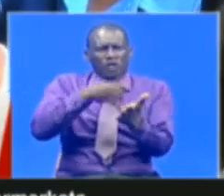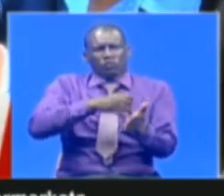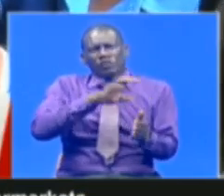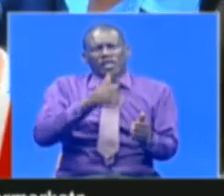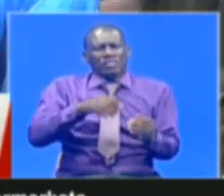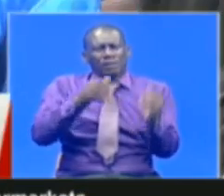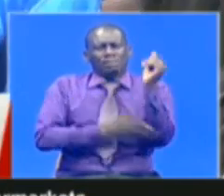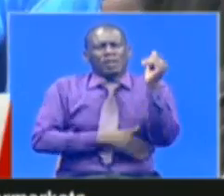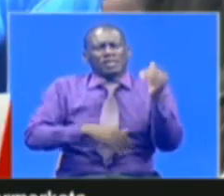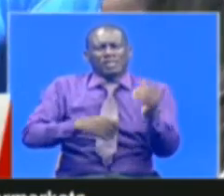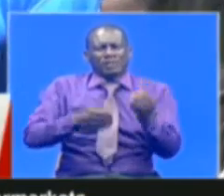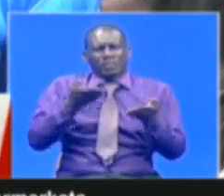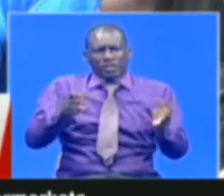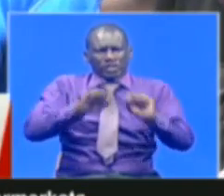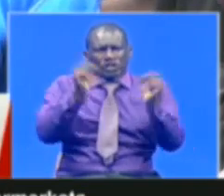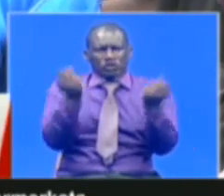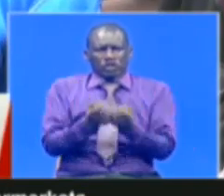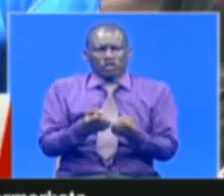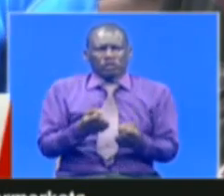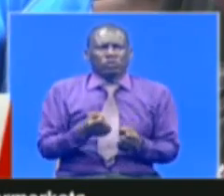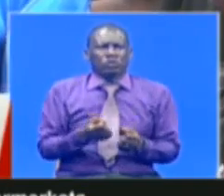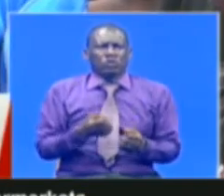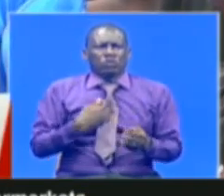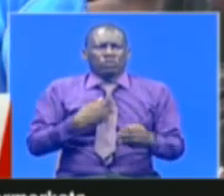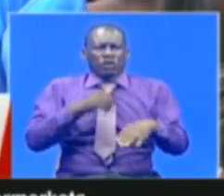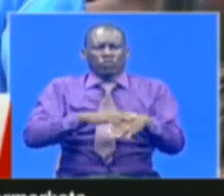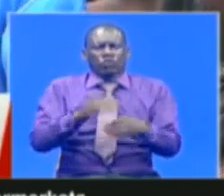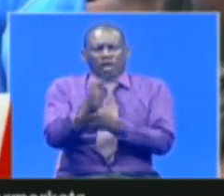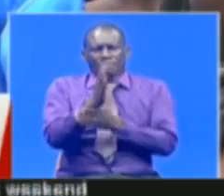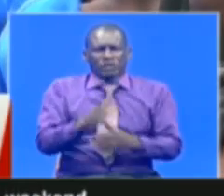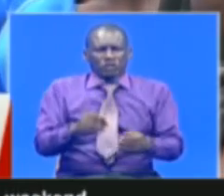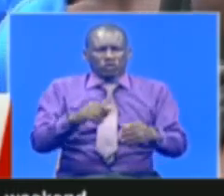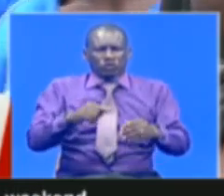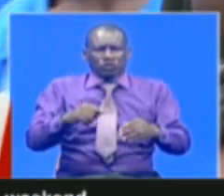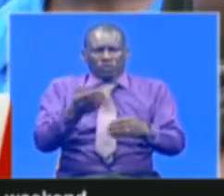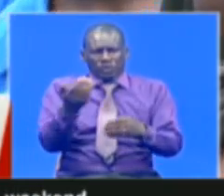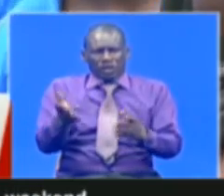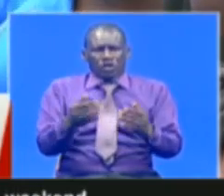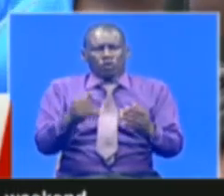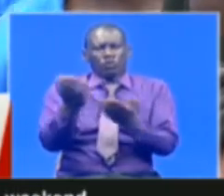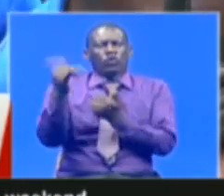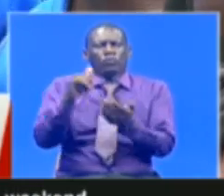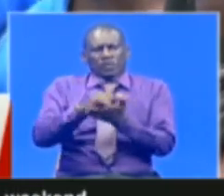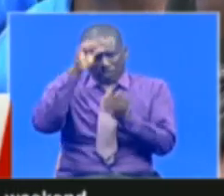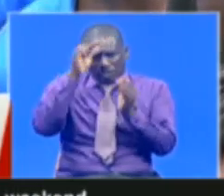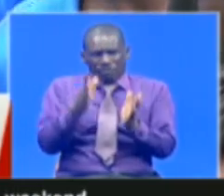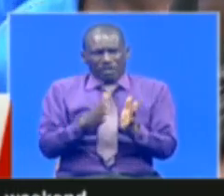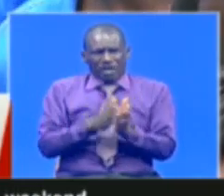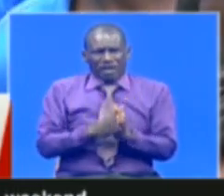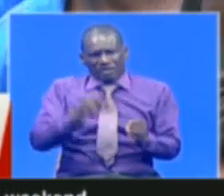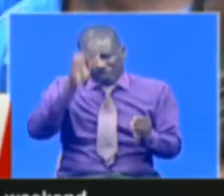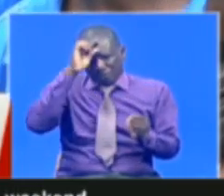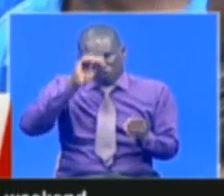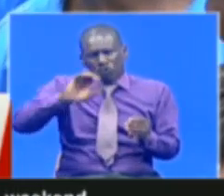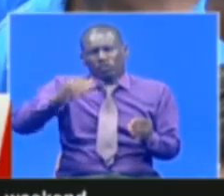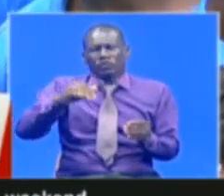or other evils in the society. And we have been good ambassadors of Murang'a. So we are hoping that the governor and his government can come